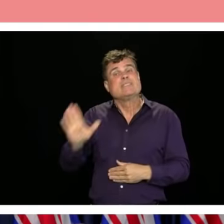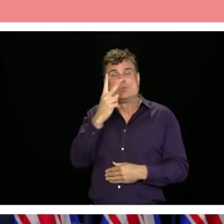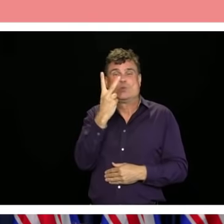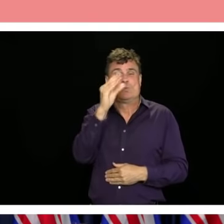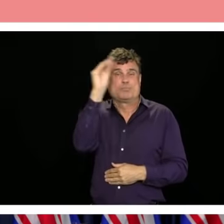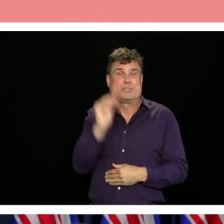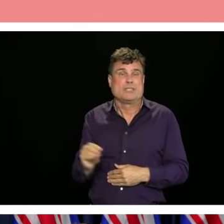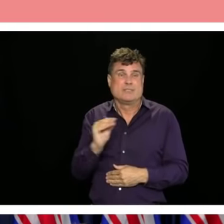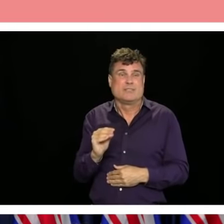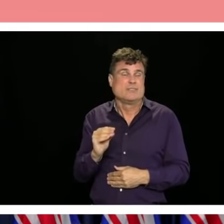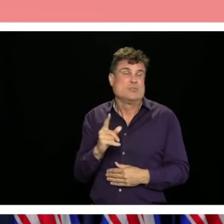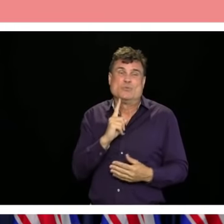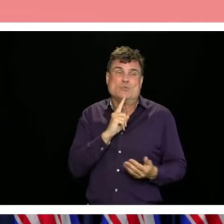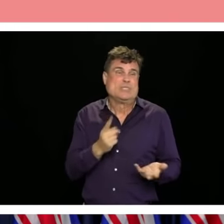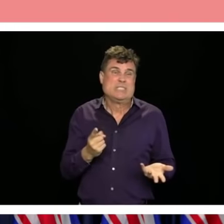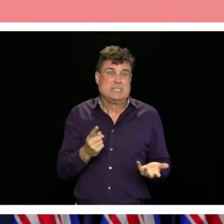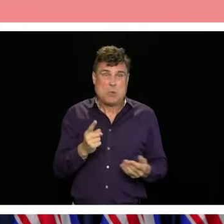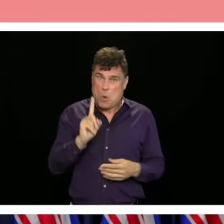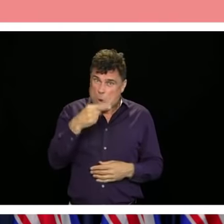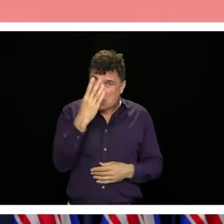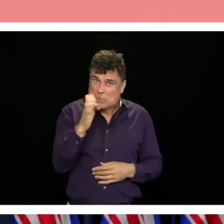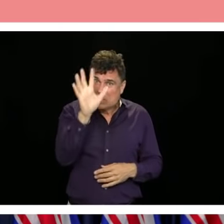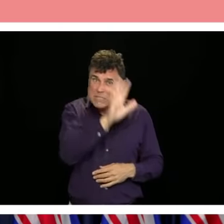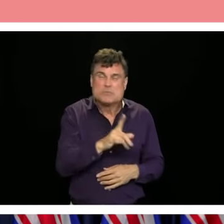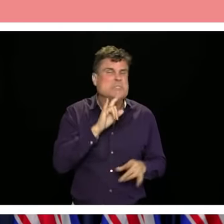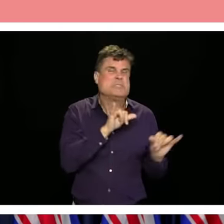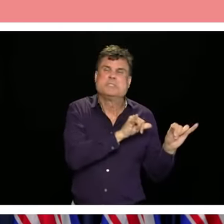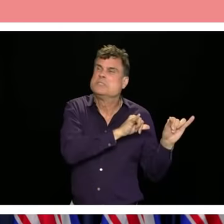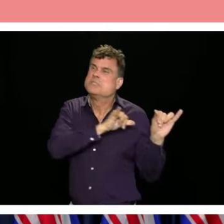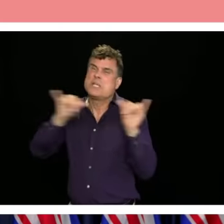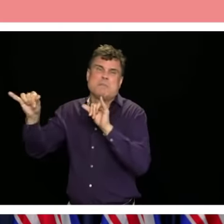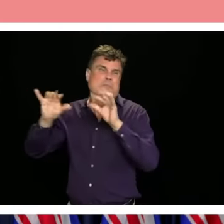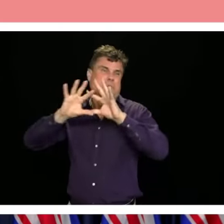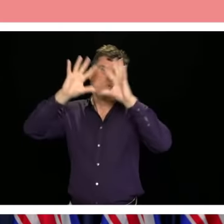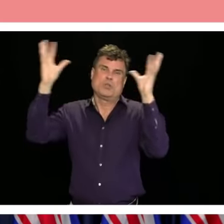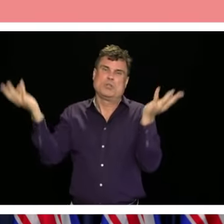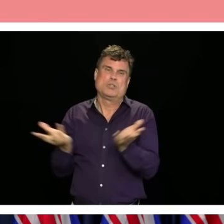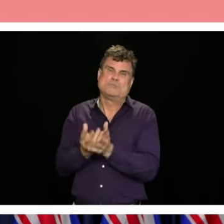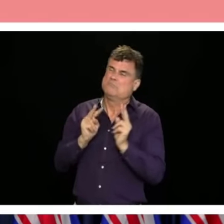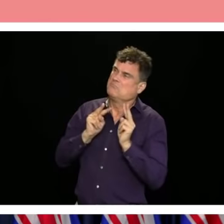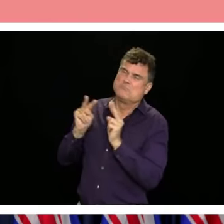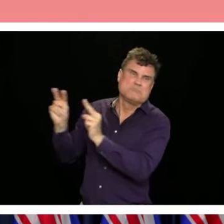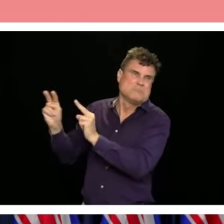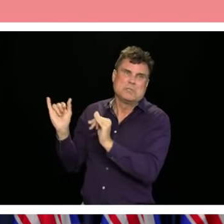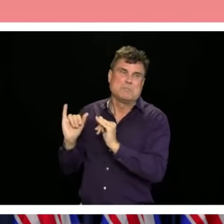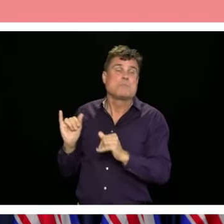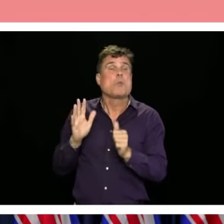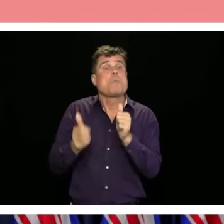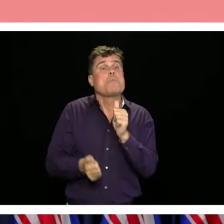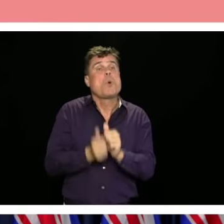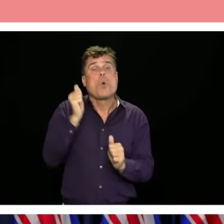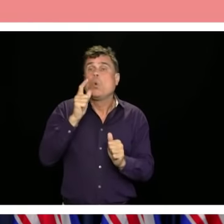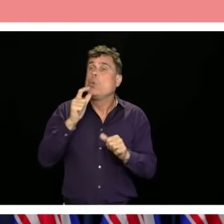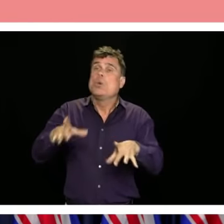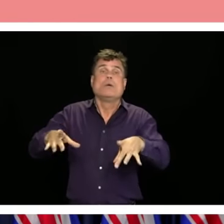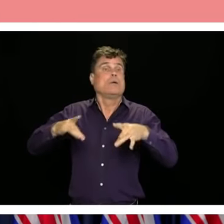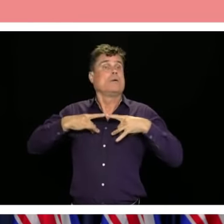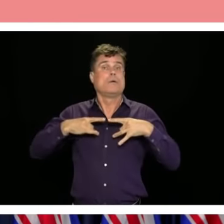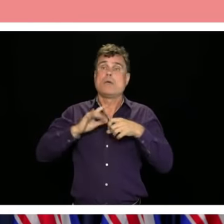something that we have seen reflected around the world as well. So knowing that the majority of our cases are young